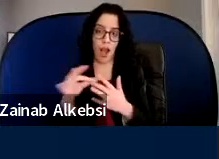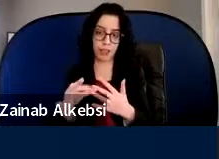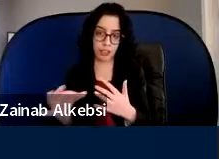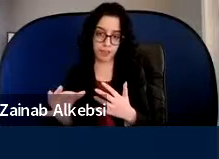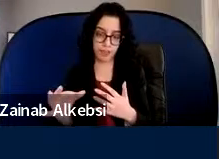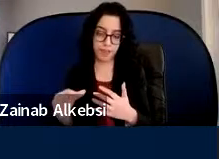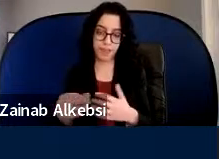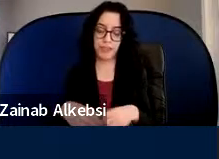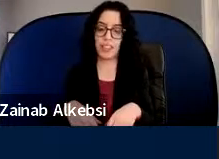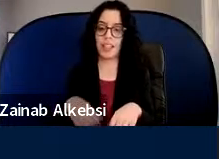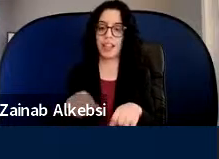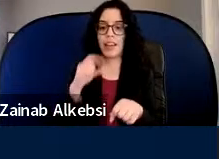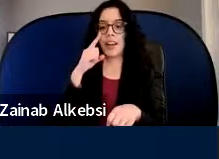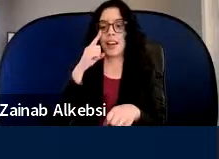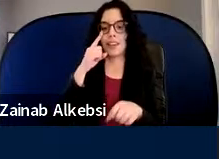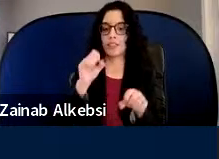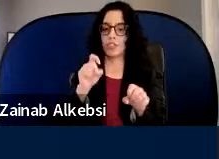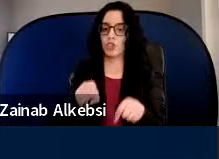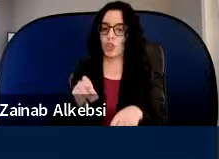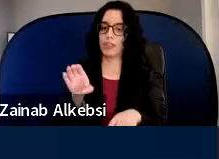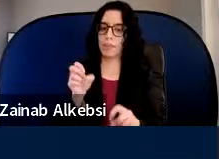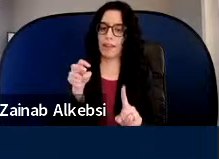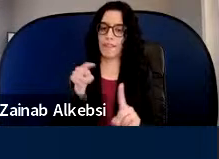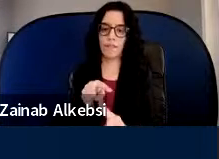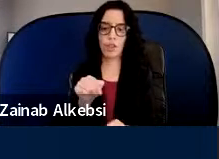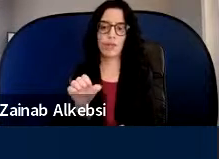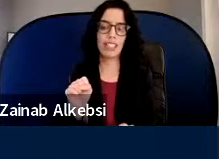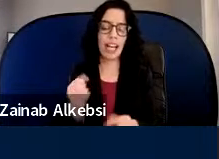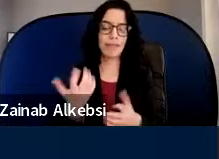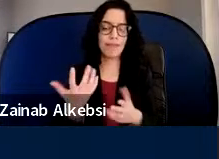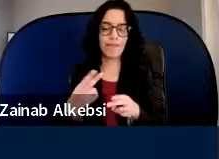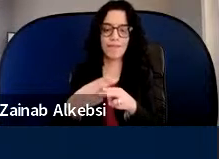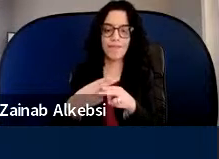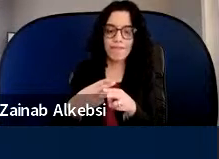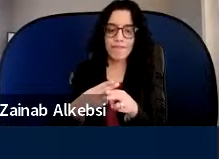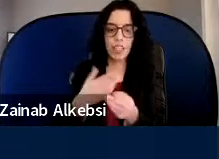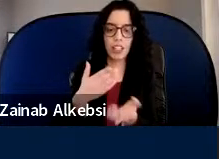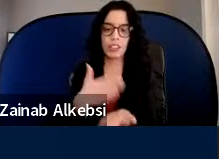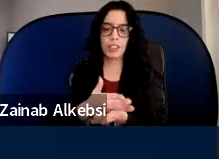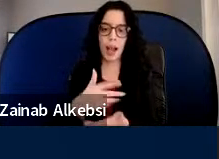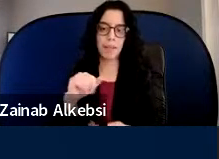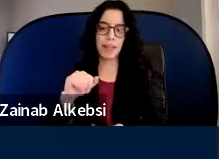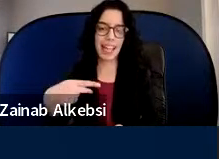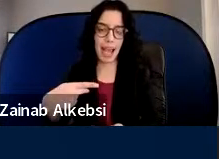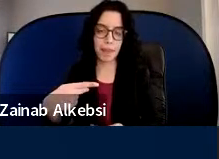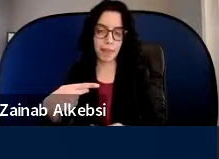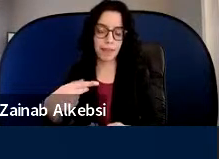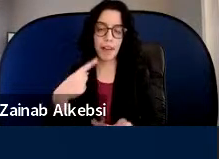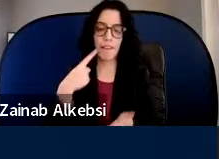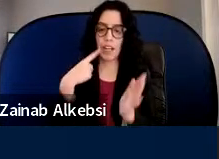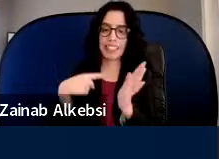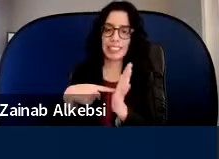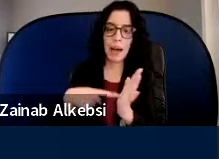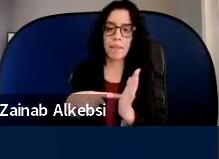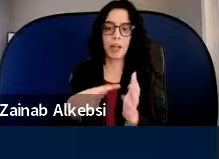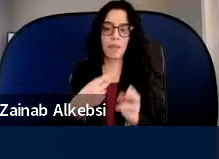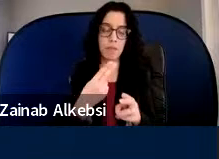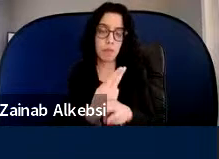it. So VRI, again, should not be the only option offered in healthcare